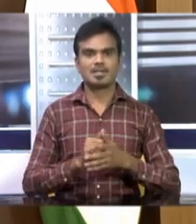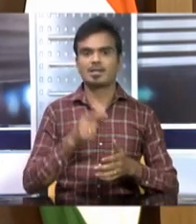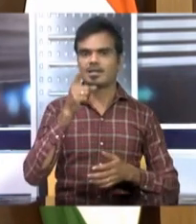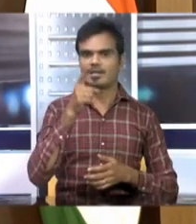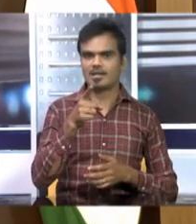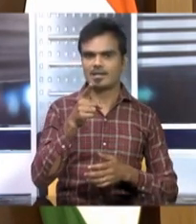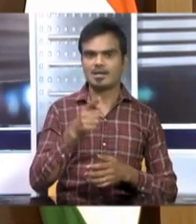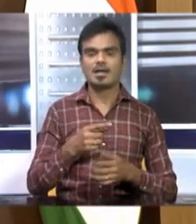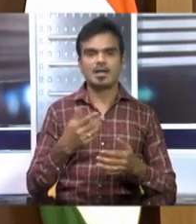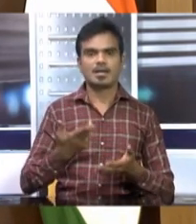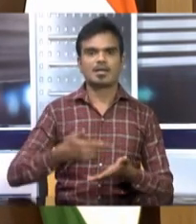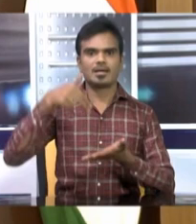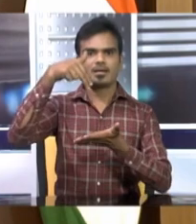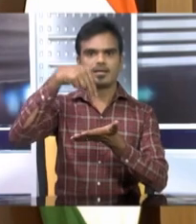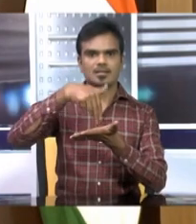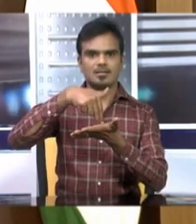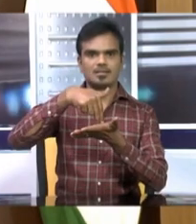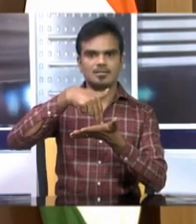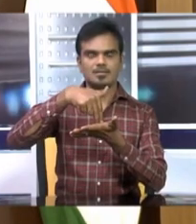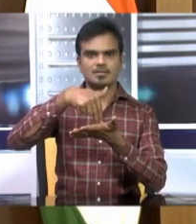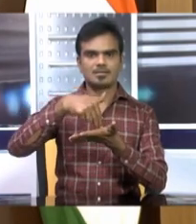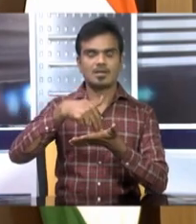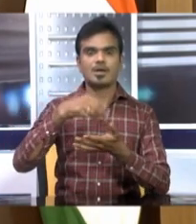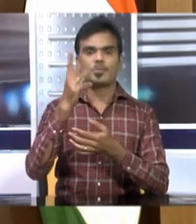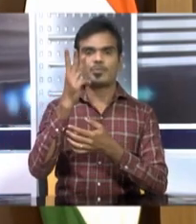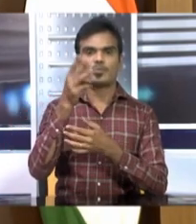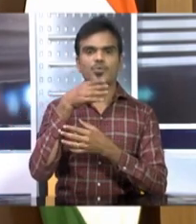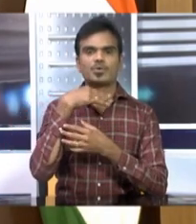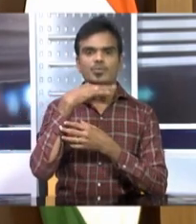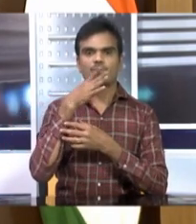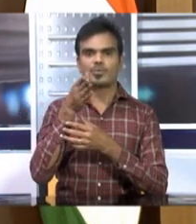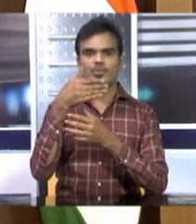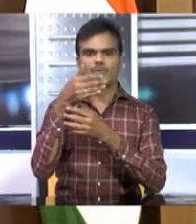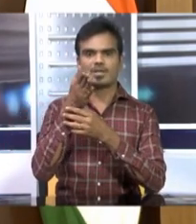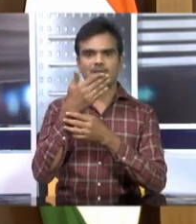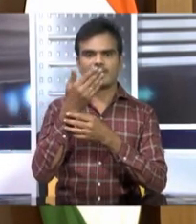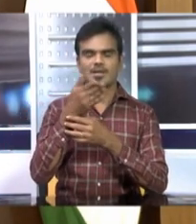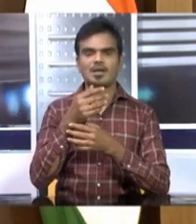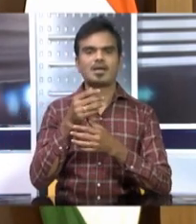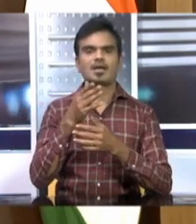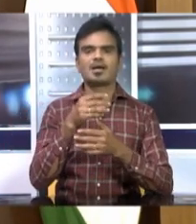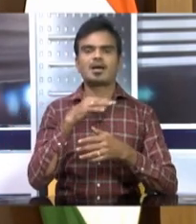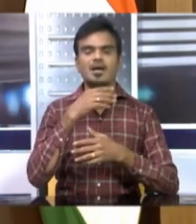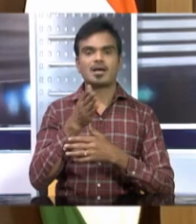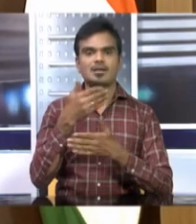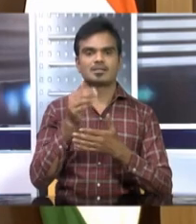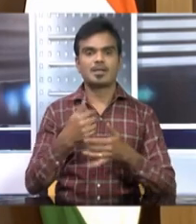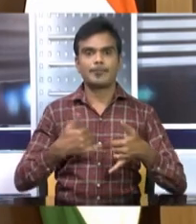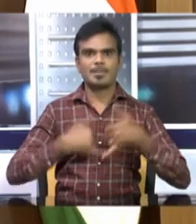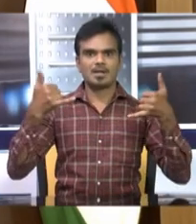Ningal, Edund, Nindru, Muarna Kodiye, Asayungal,